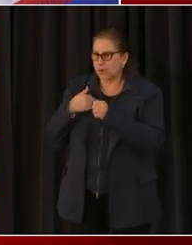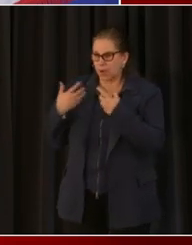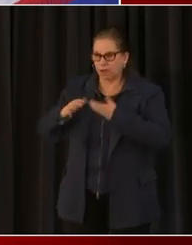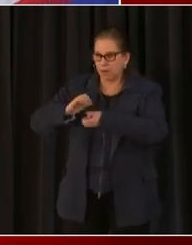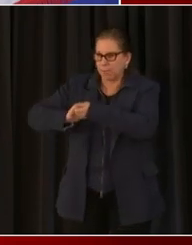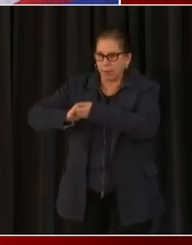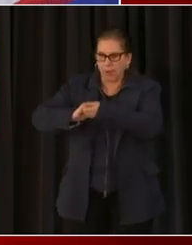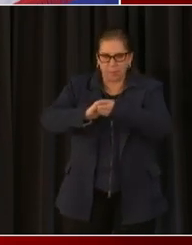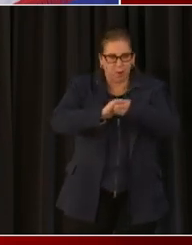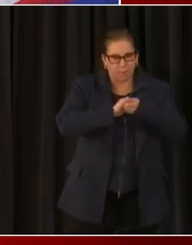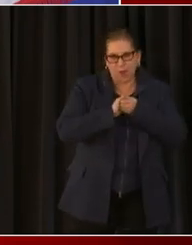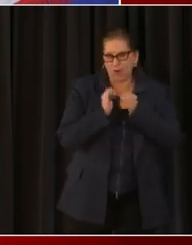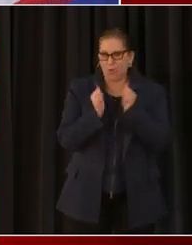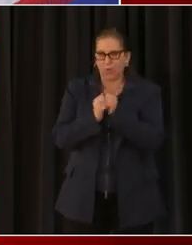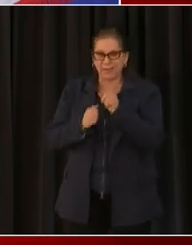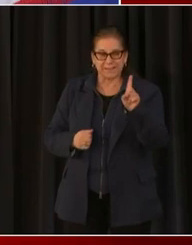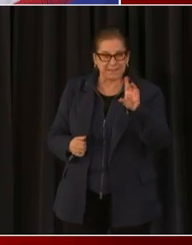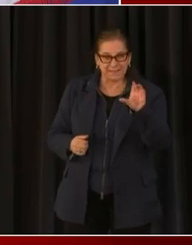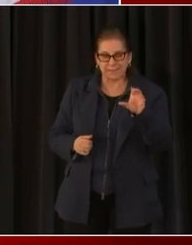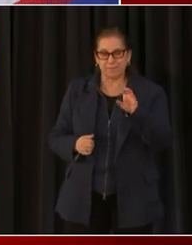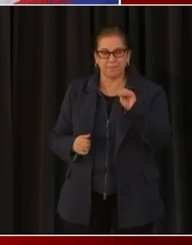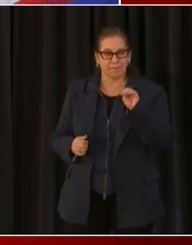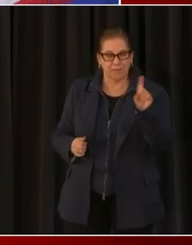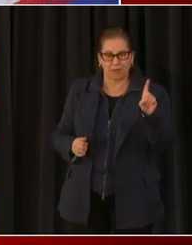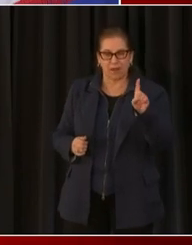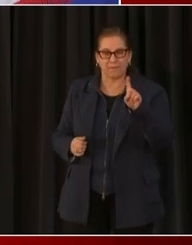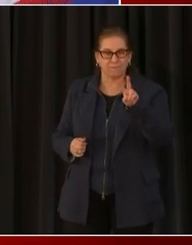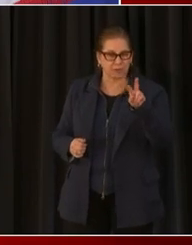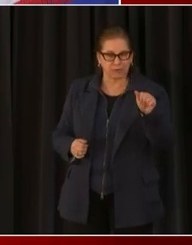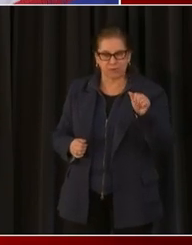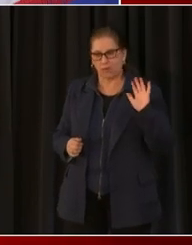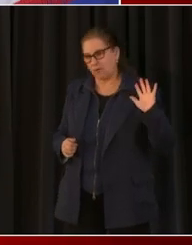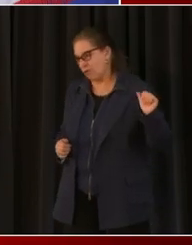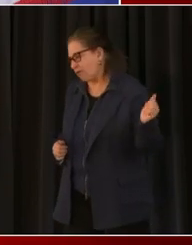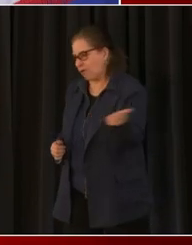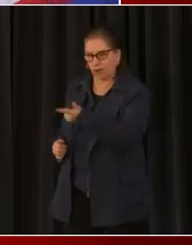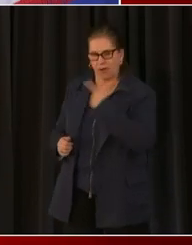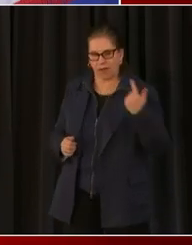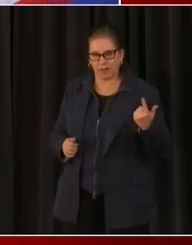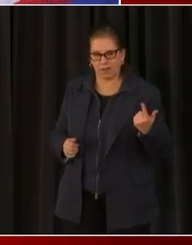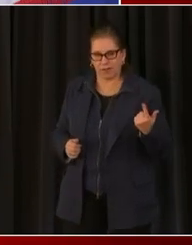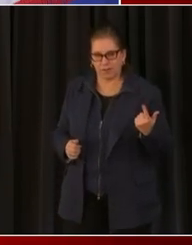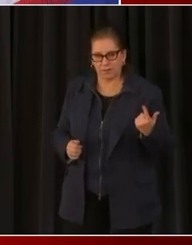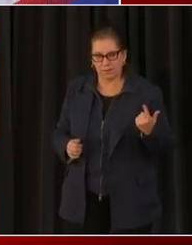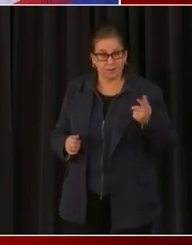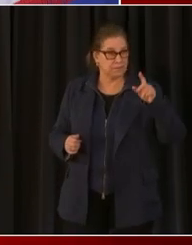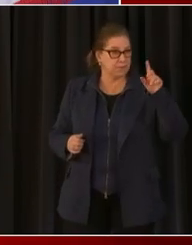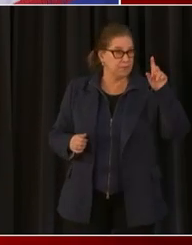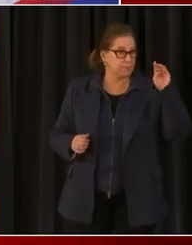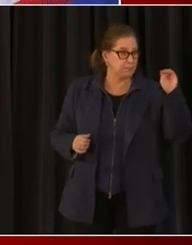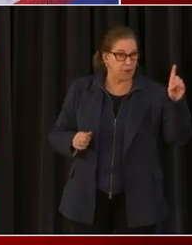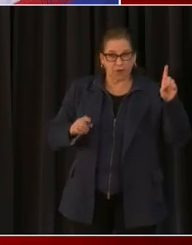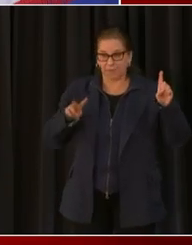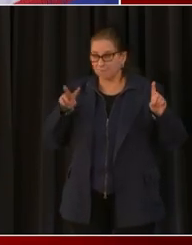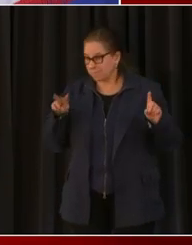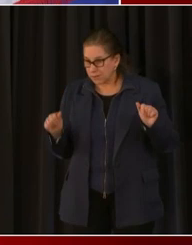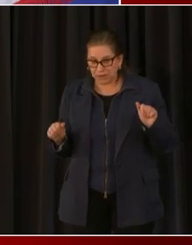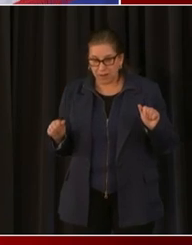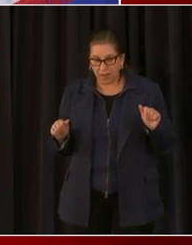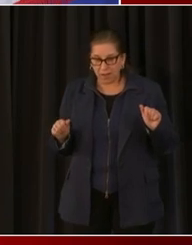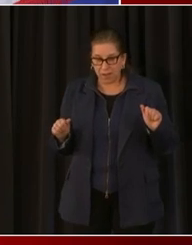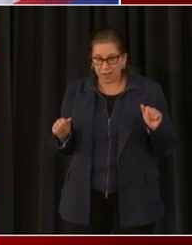workers and just how we do business in our region, how we live in our region, that it's